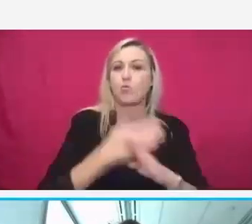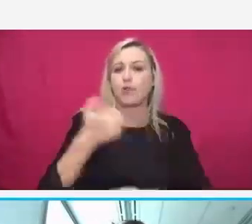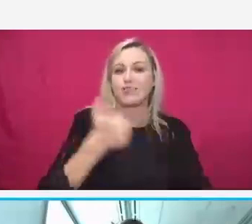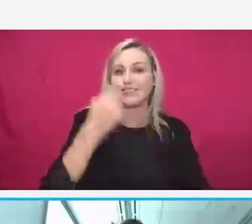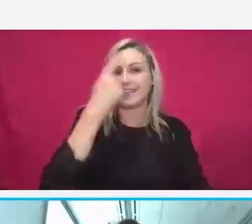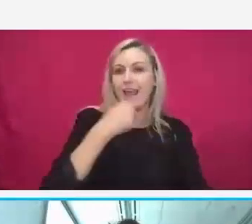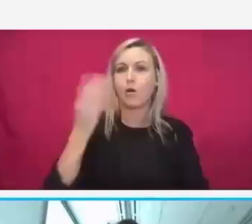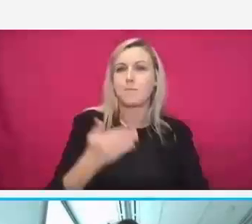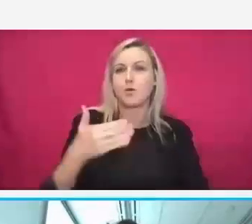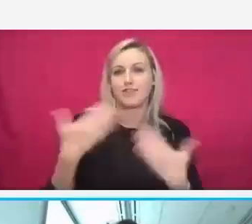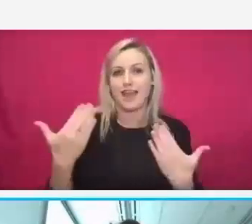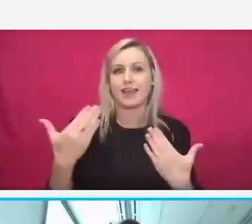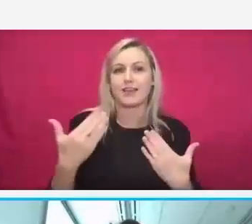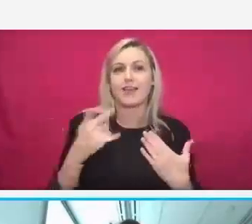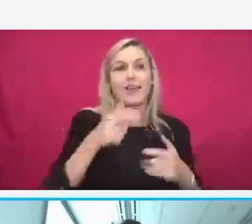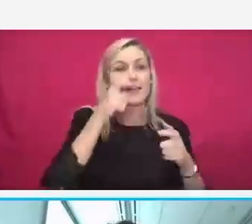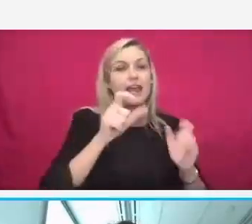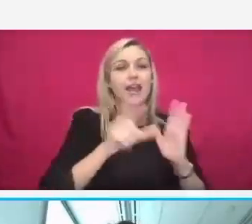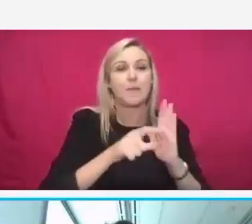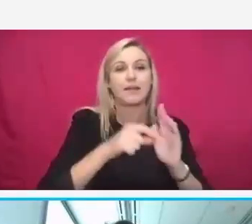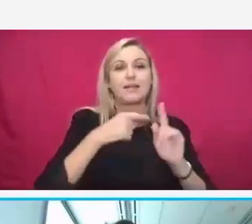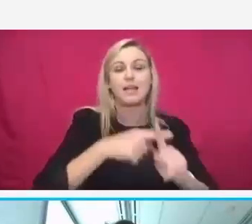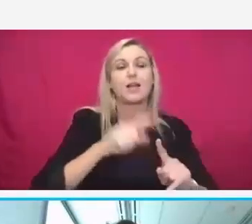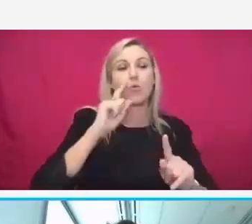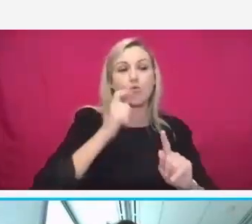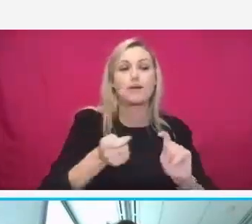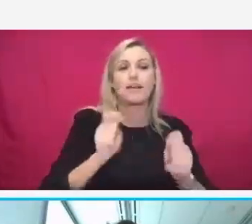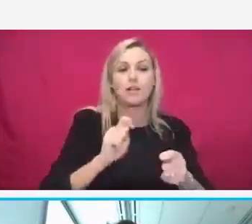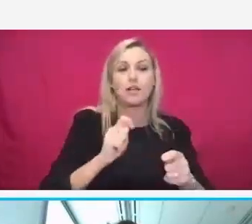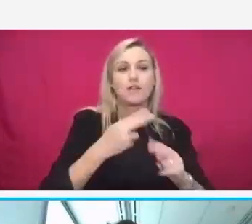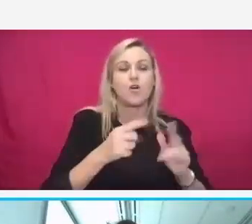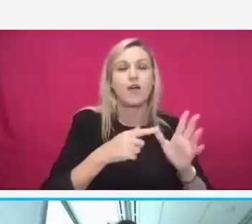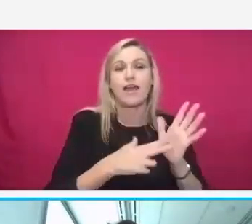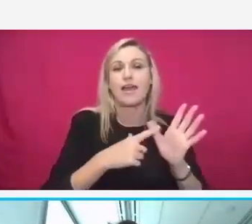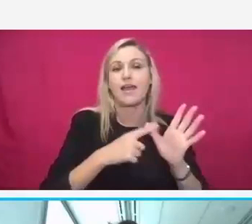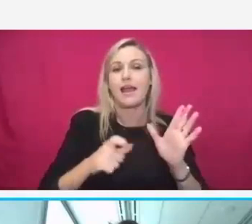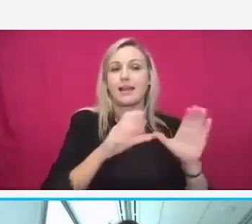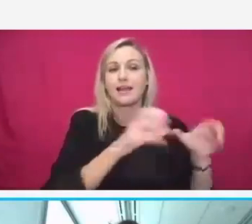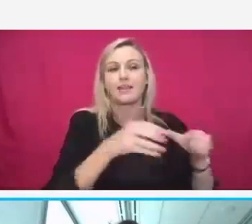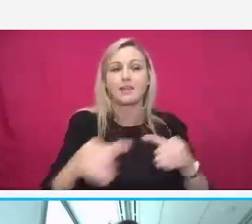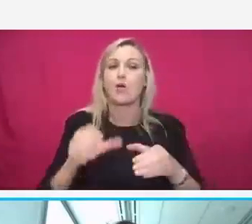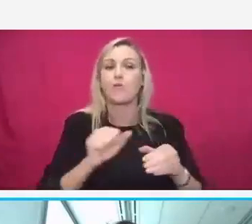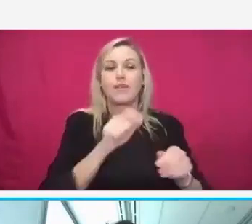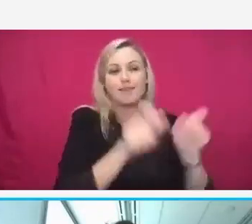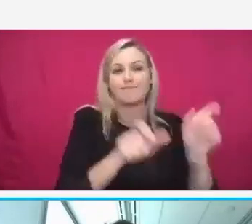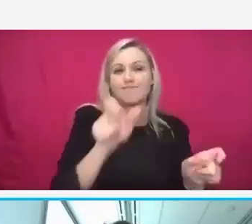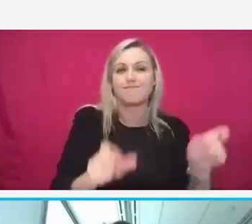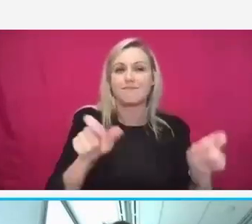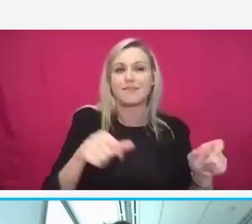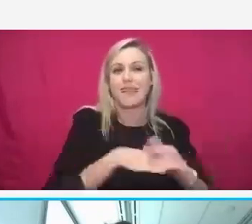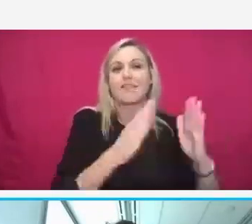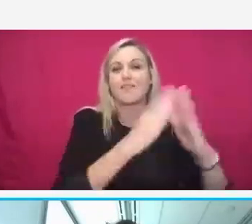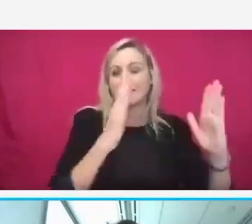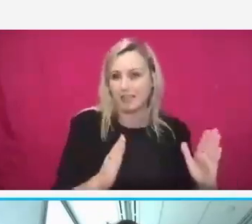A facility's care minute target will be adjusted according to the combined AN-ACC classifications or case mix of the residents at the